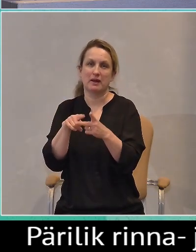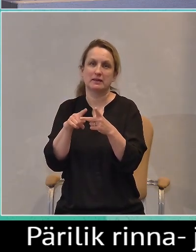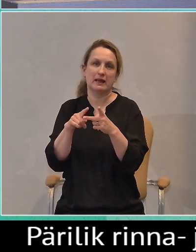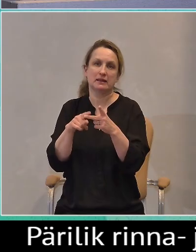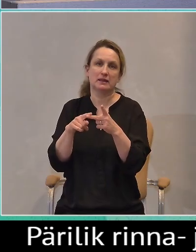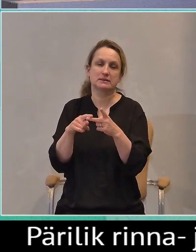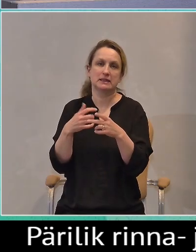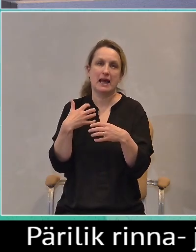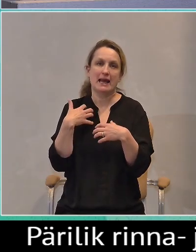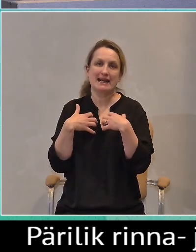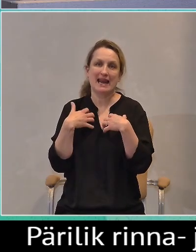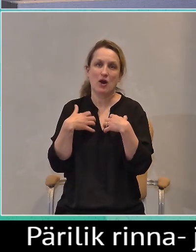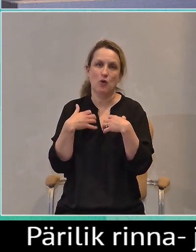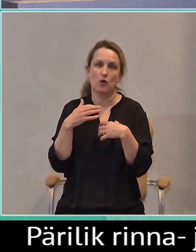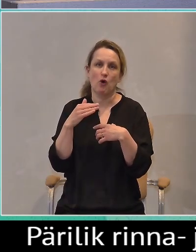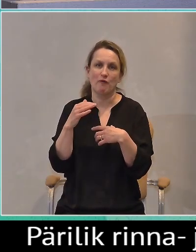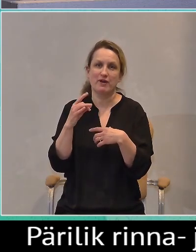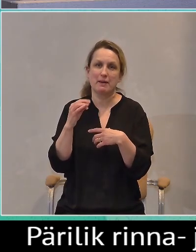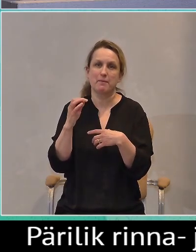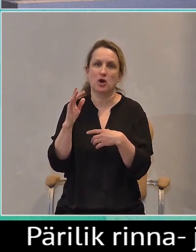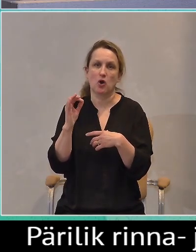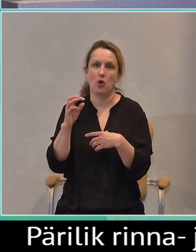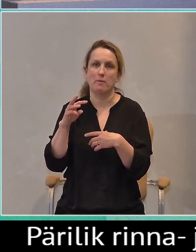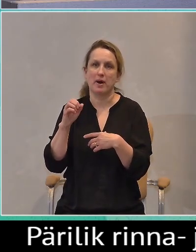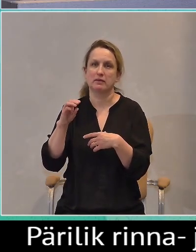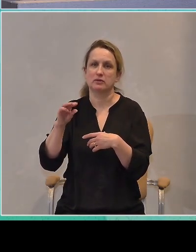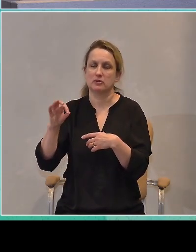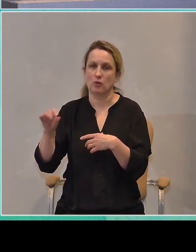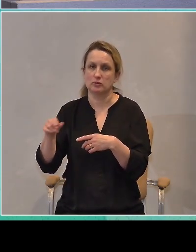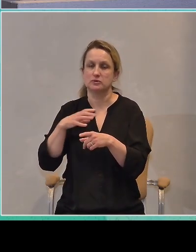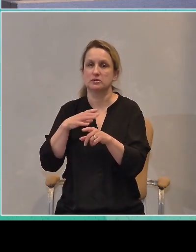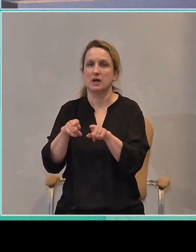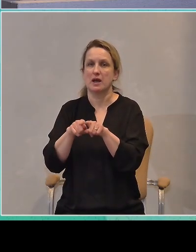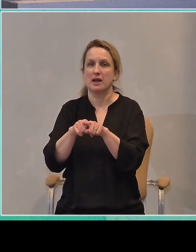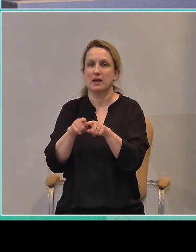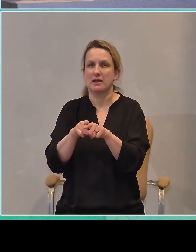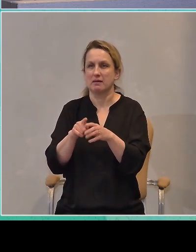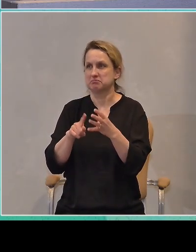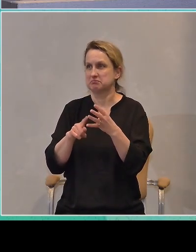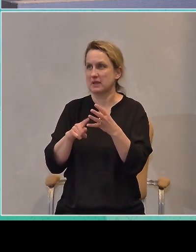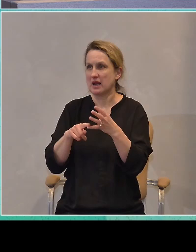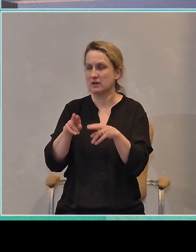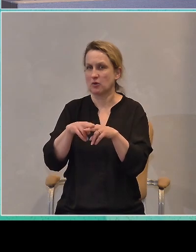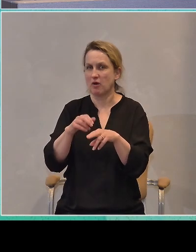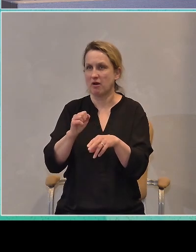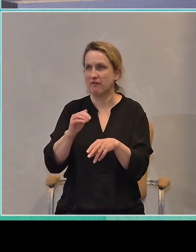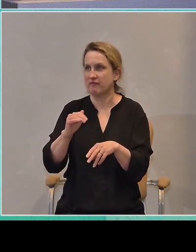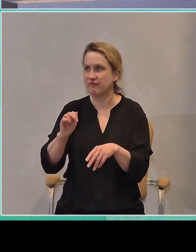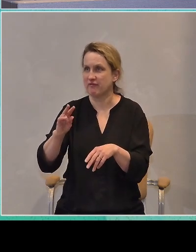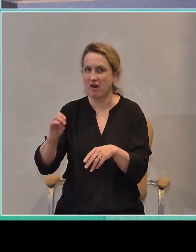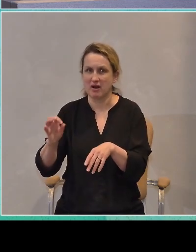names the specialists handling these diseases. The